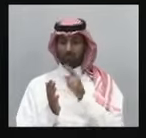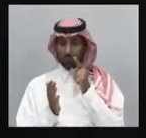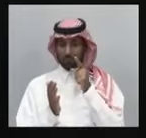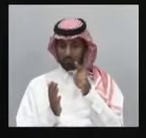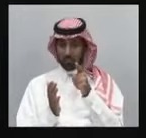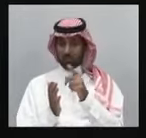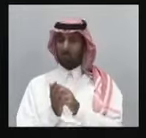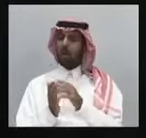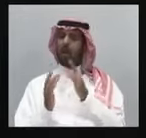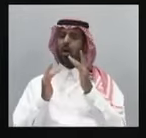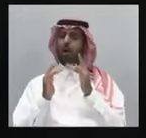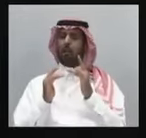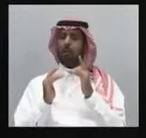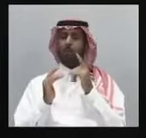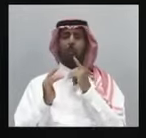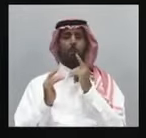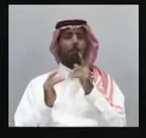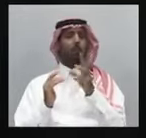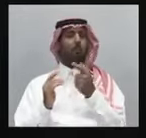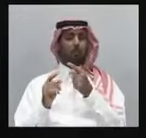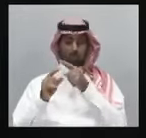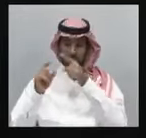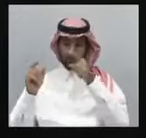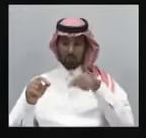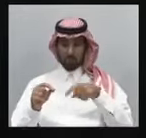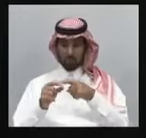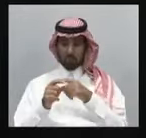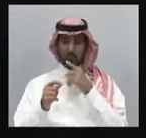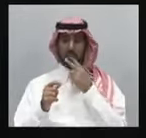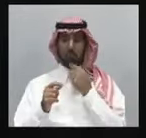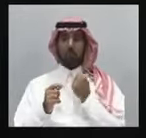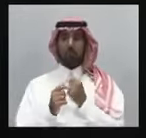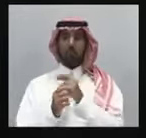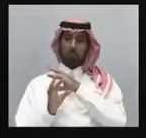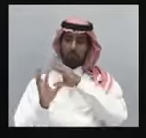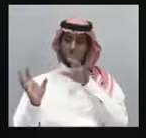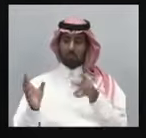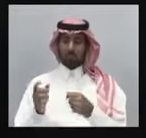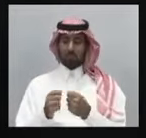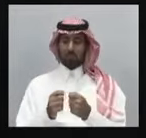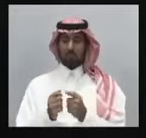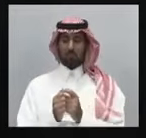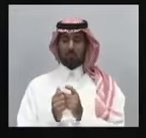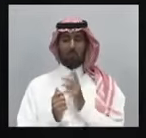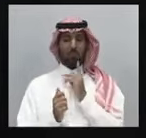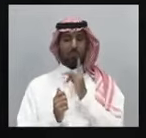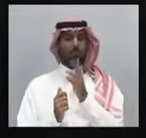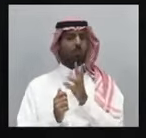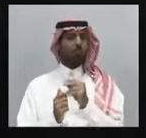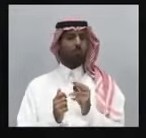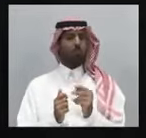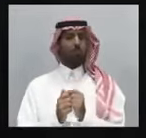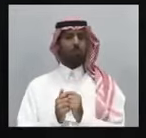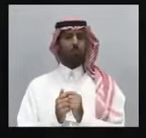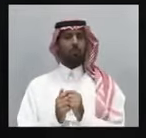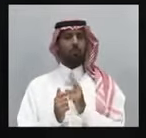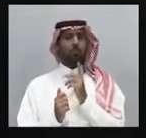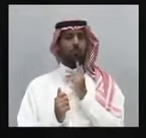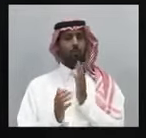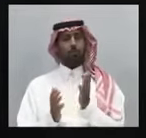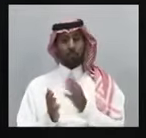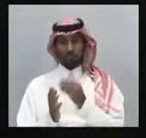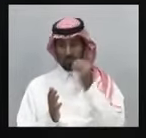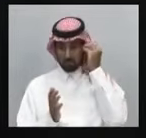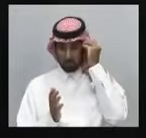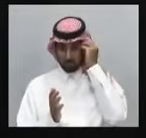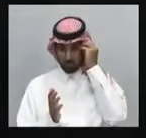room, you will ask for recommendation from an interior designer, an expert.